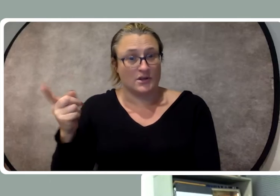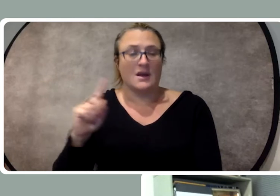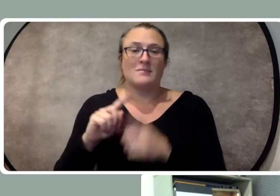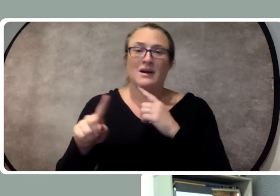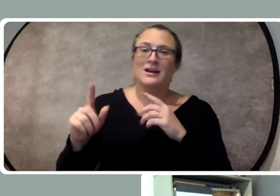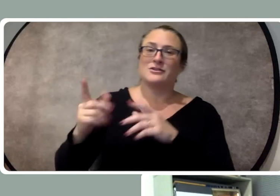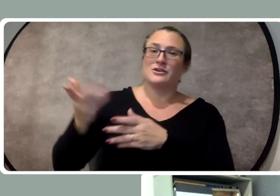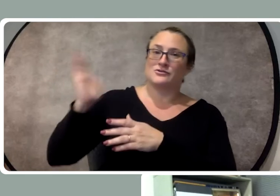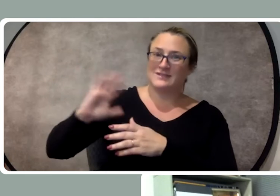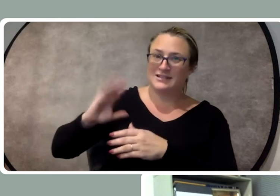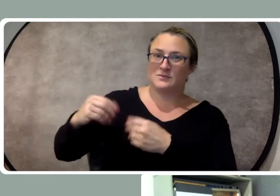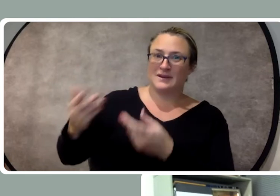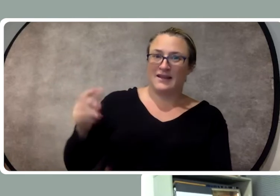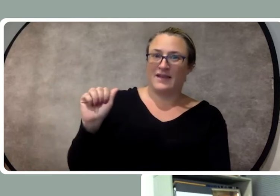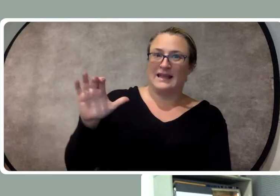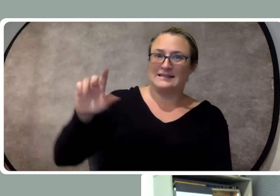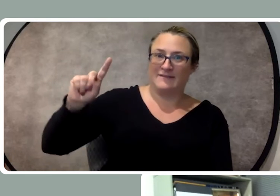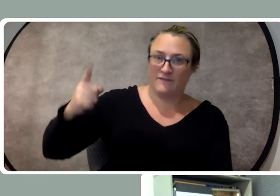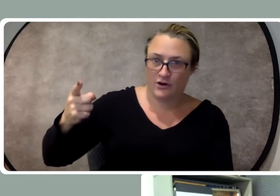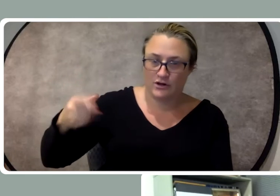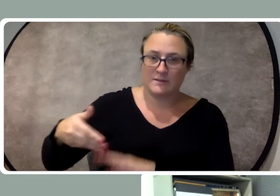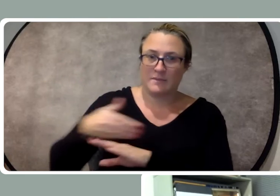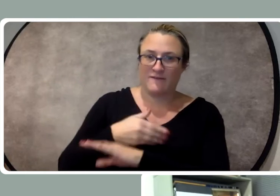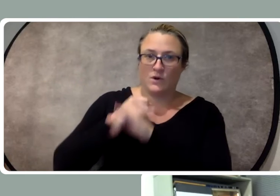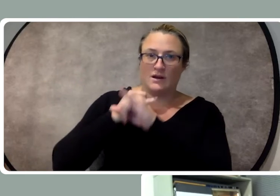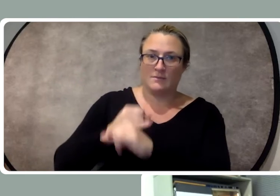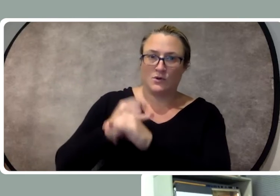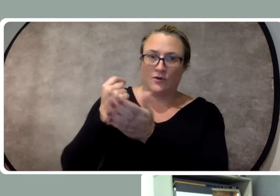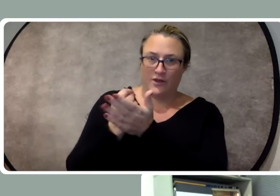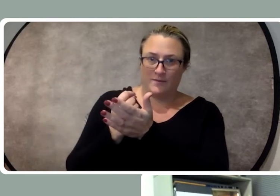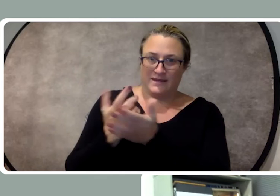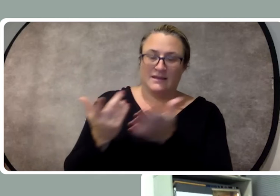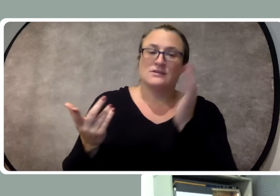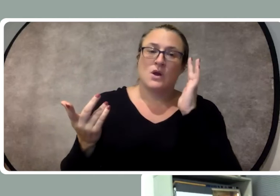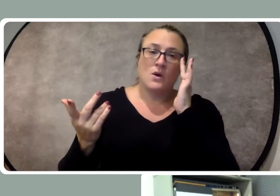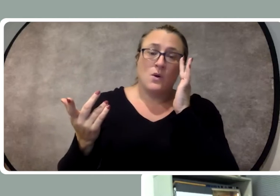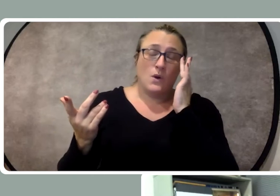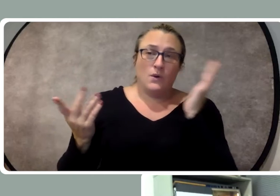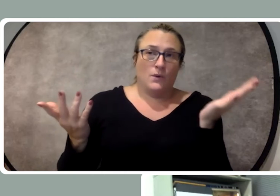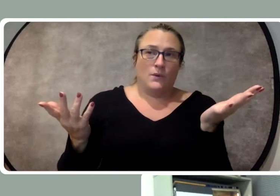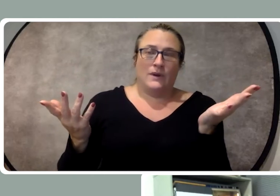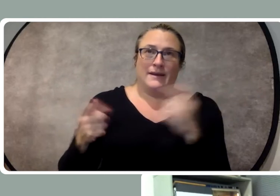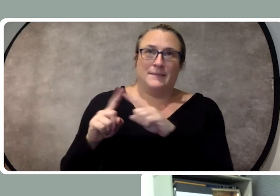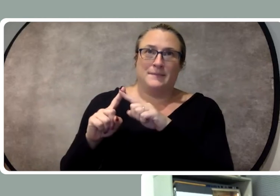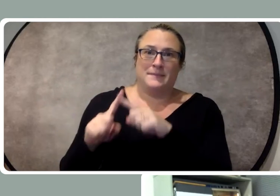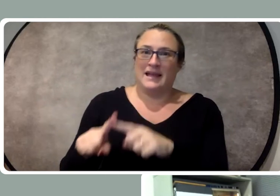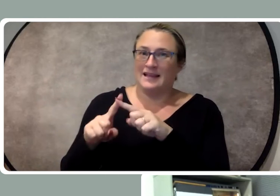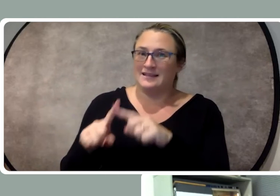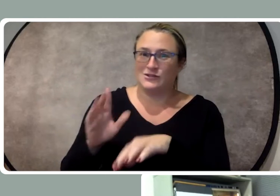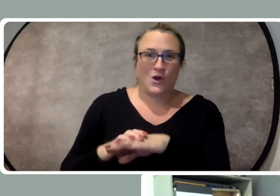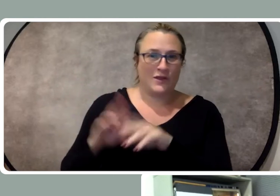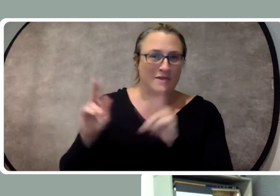AC first before we started using immunotherapy. So the bottom line is it kind of depends on the